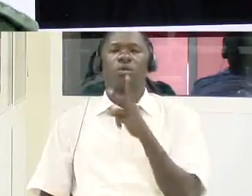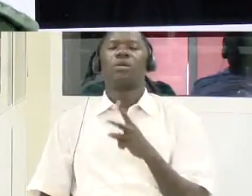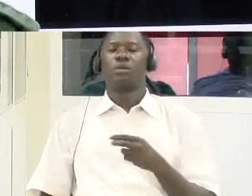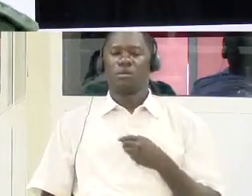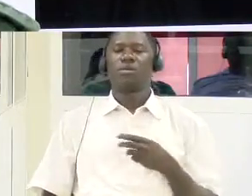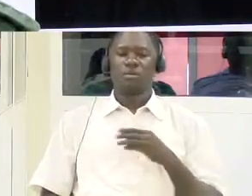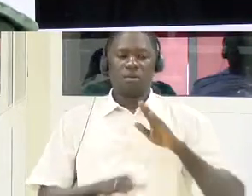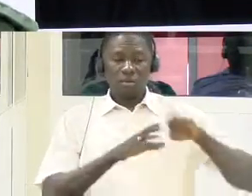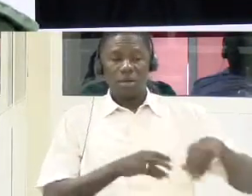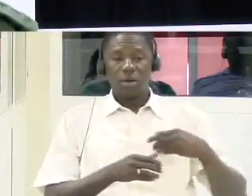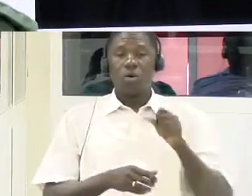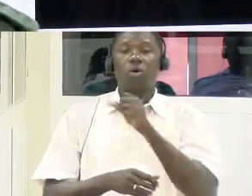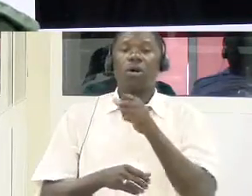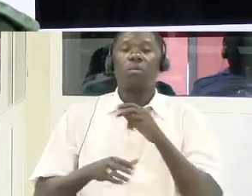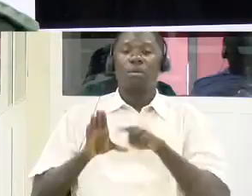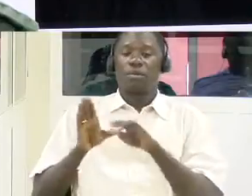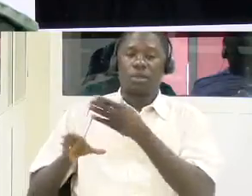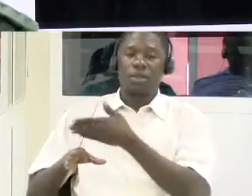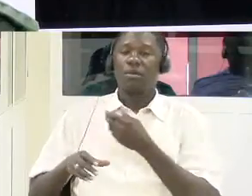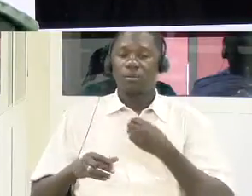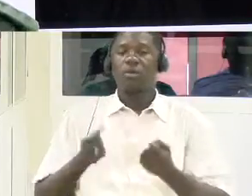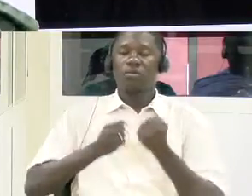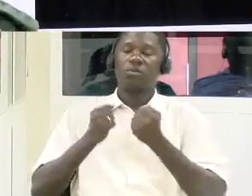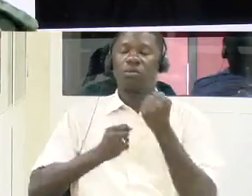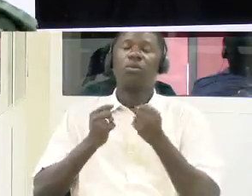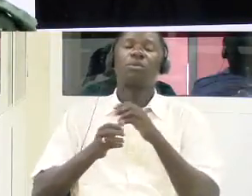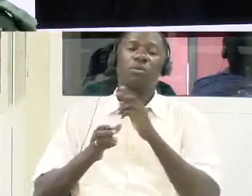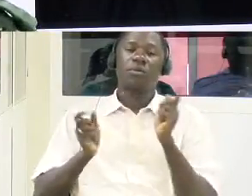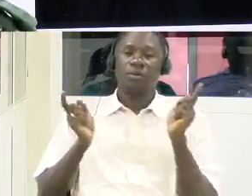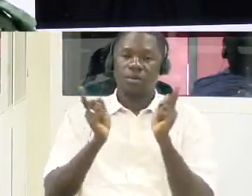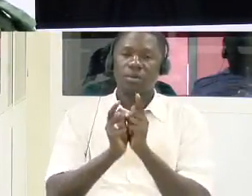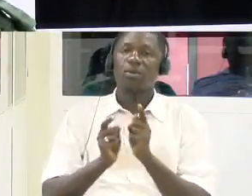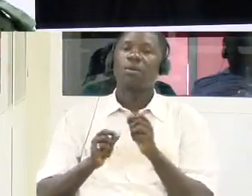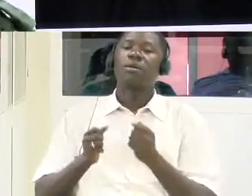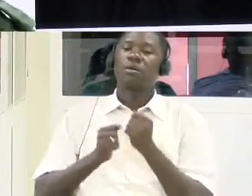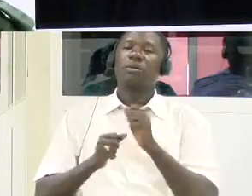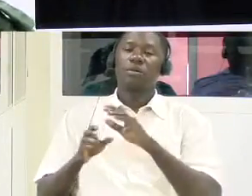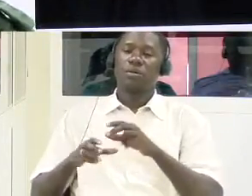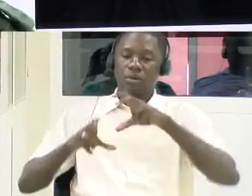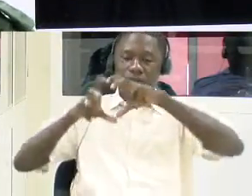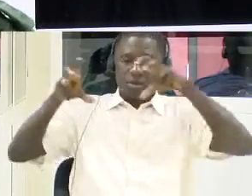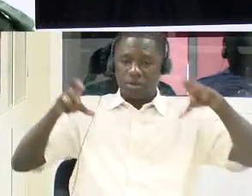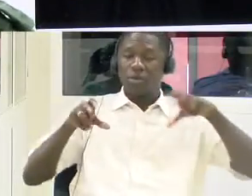Then I tell I'm coming. I drove the car, and I went and I parked behind that container.